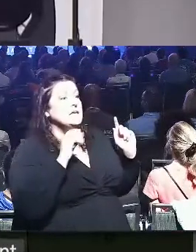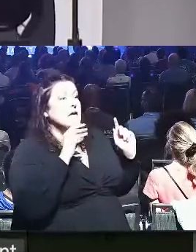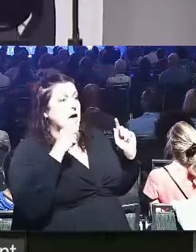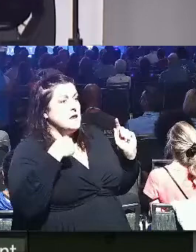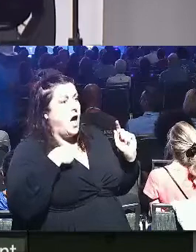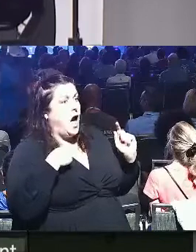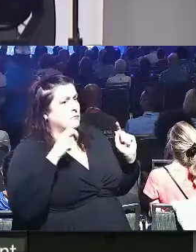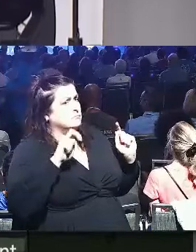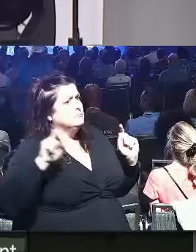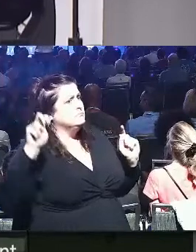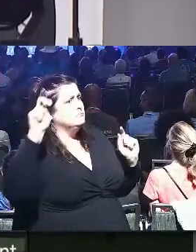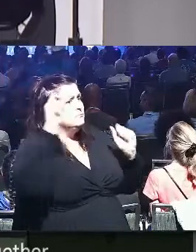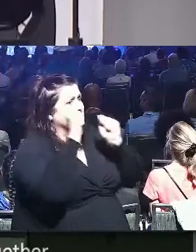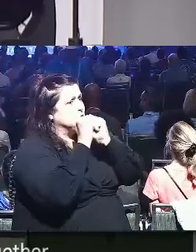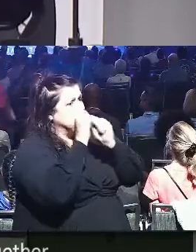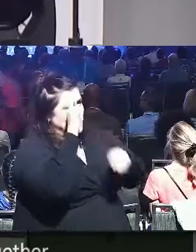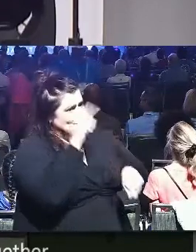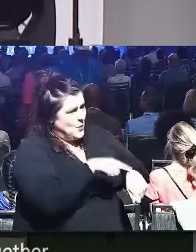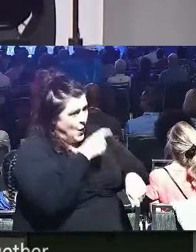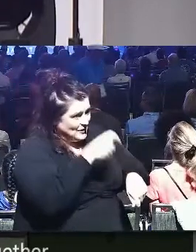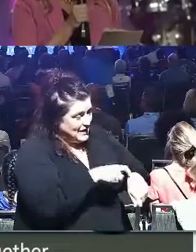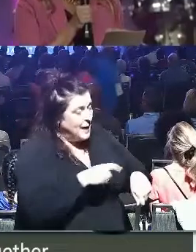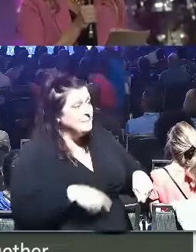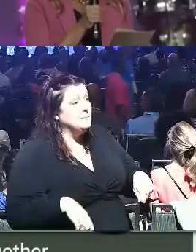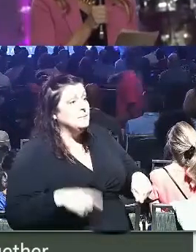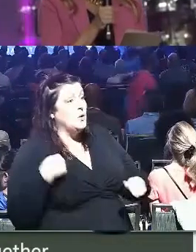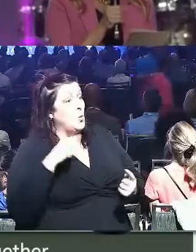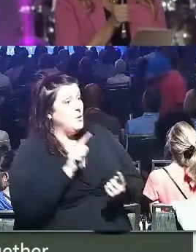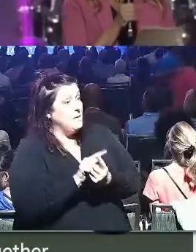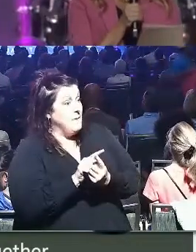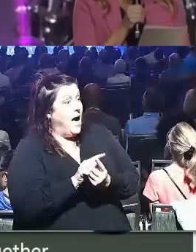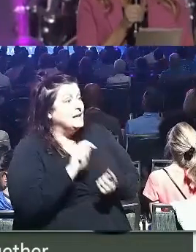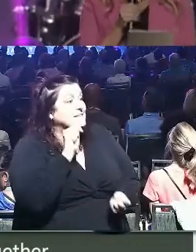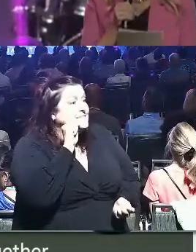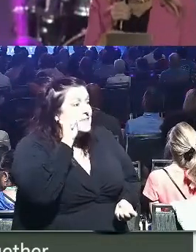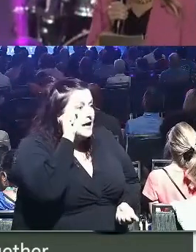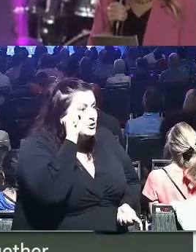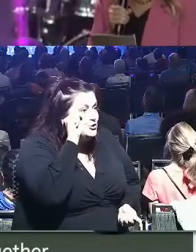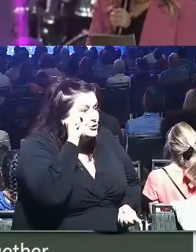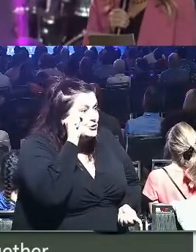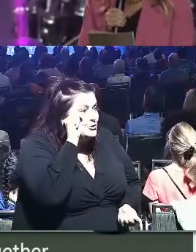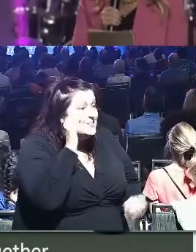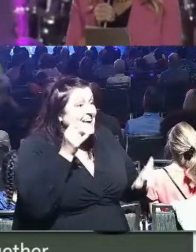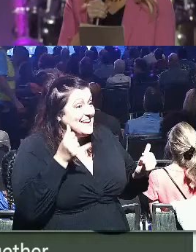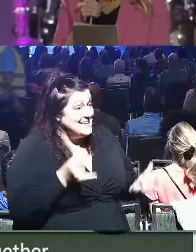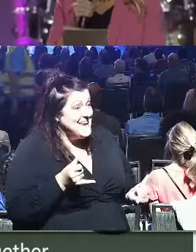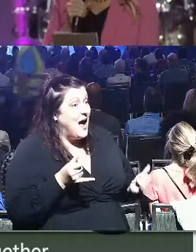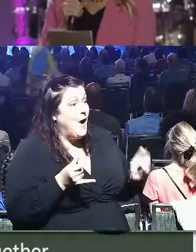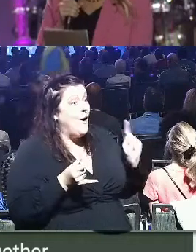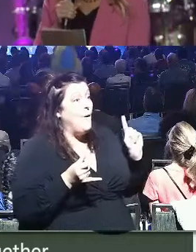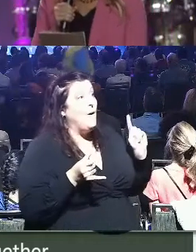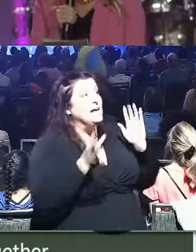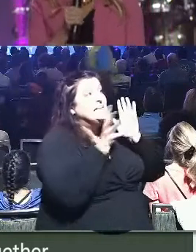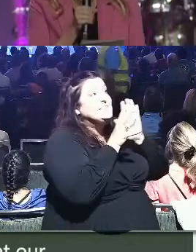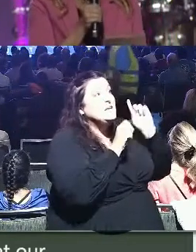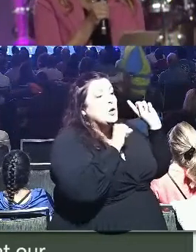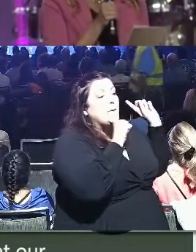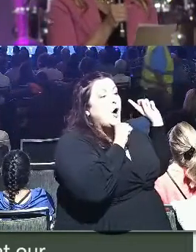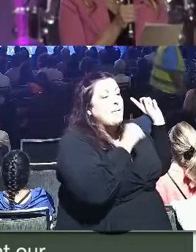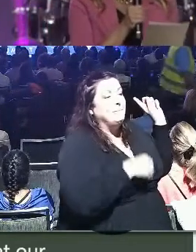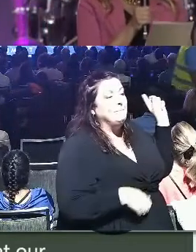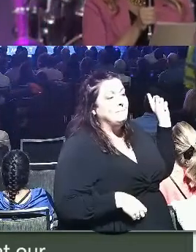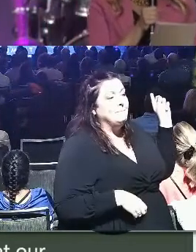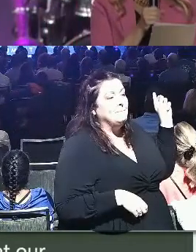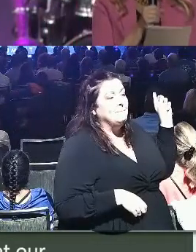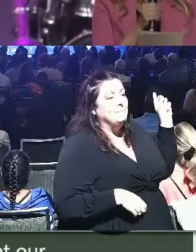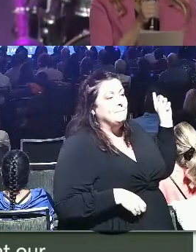together for a long time. We actually met as teenagers. Here we are at our senior prom.